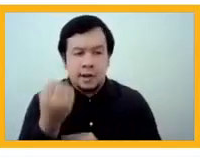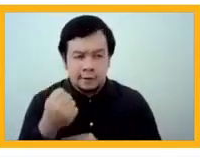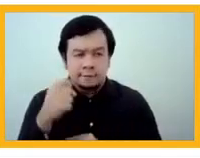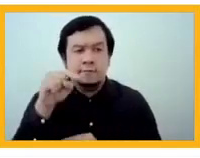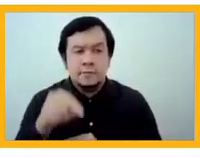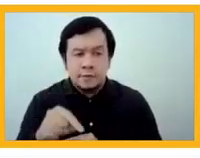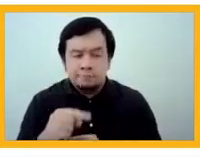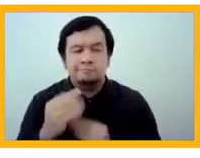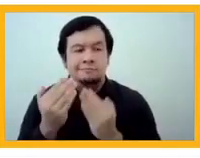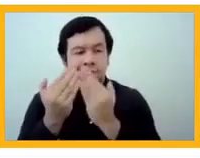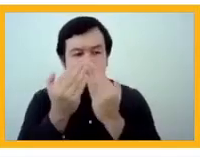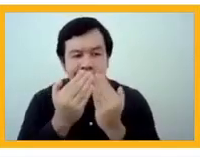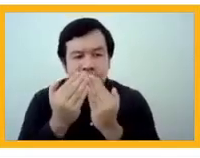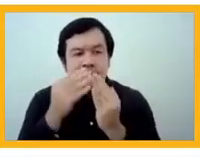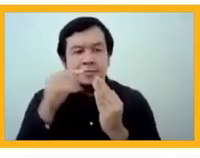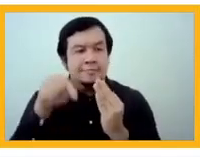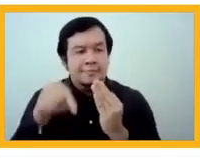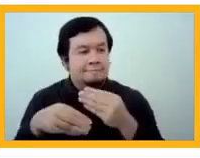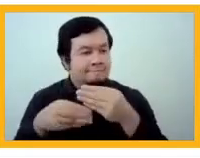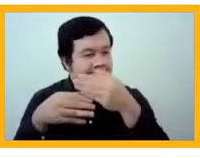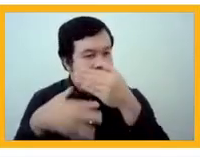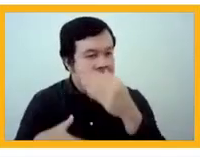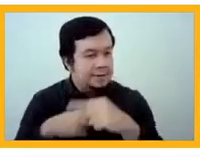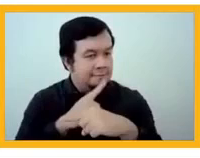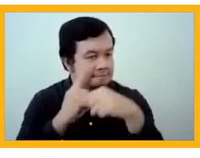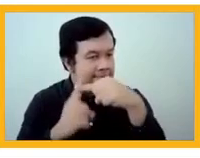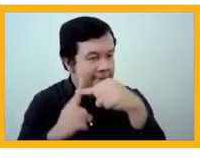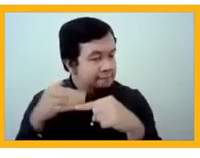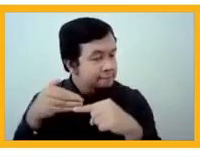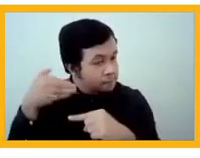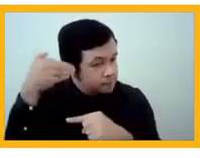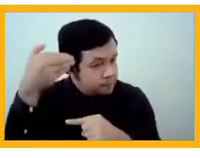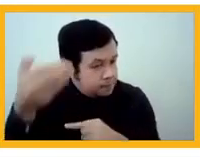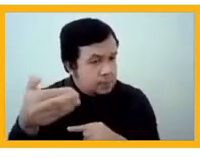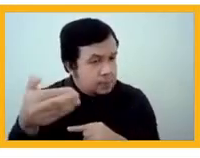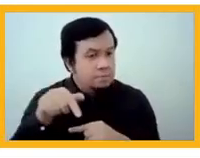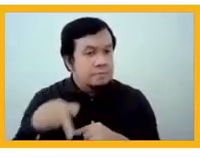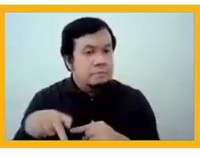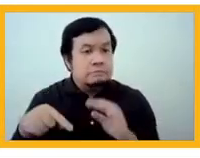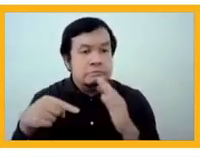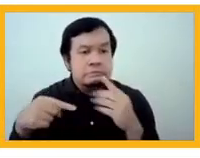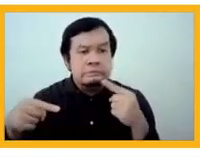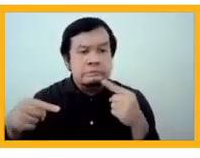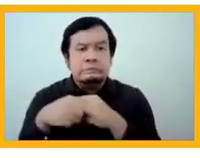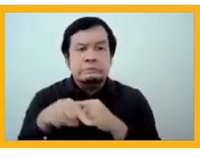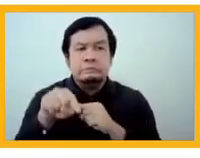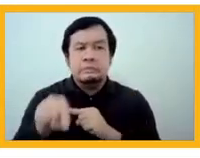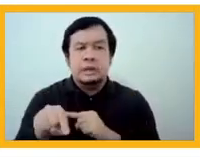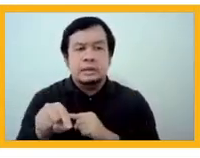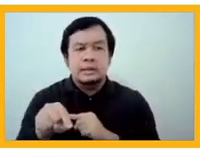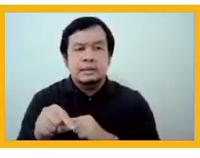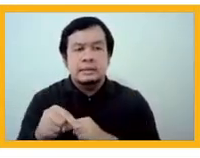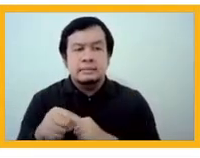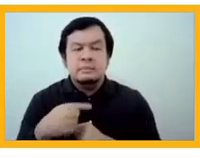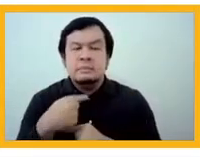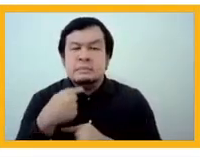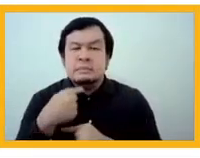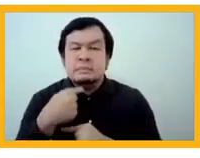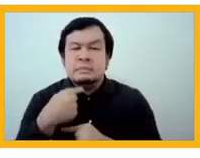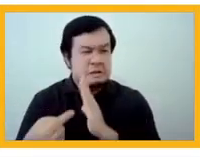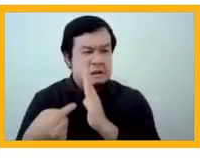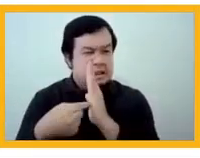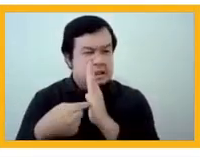promise, whereas the evidence teaches us that we need to be a lot more nuanced and careful in terms of how you deliver and get the benefits of this